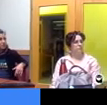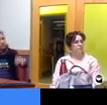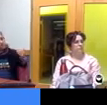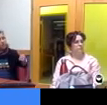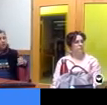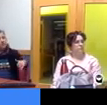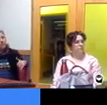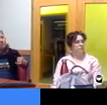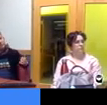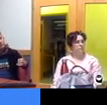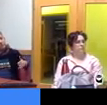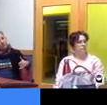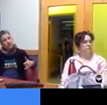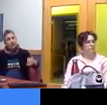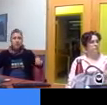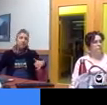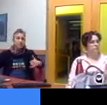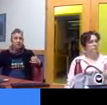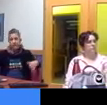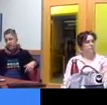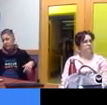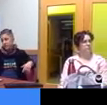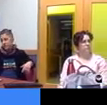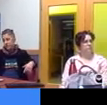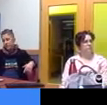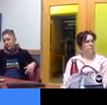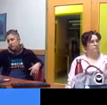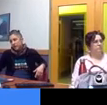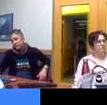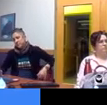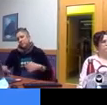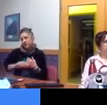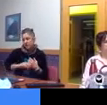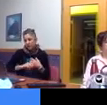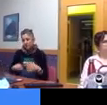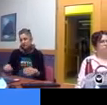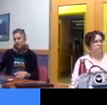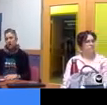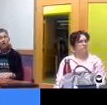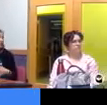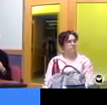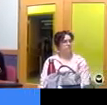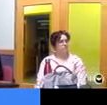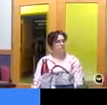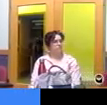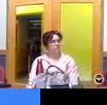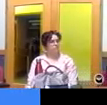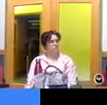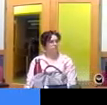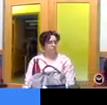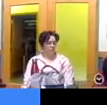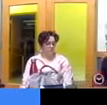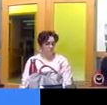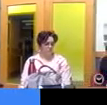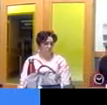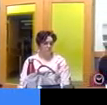know, remember for your appointment to come in at 8:30 tomorrow, et cetera, et cetera. So we have people not take drugs or alcohol that could impair their